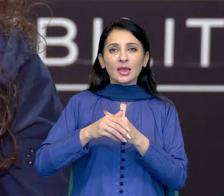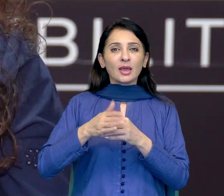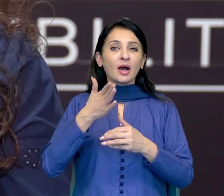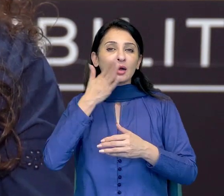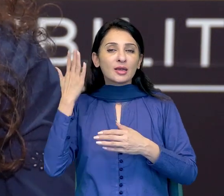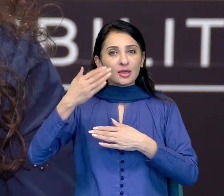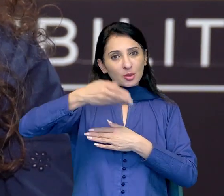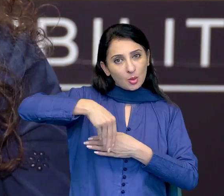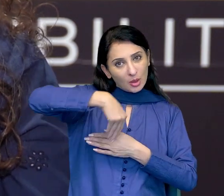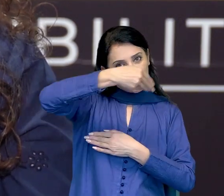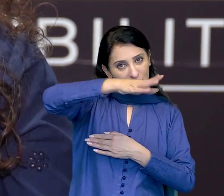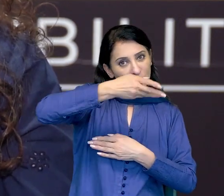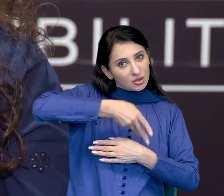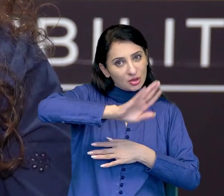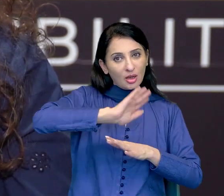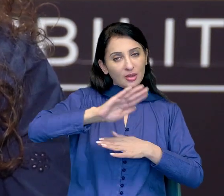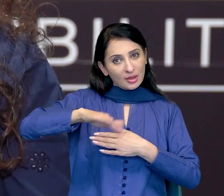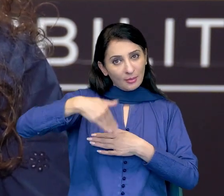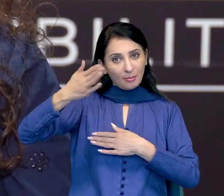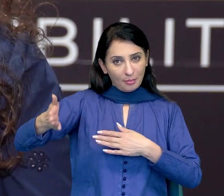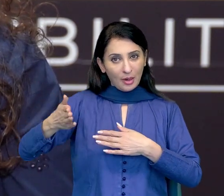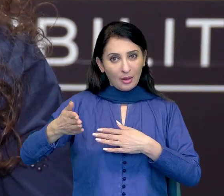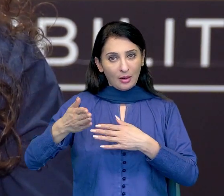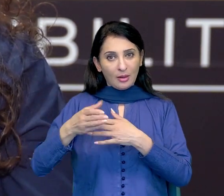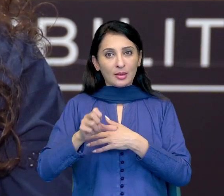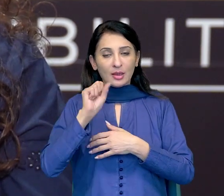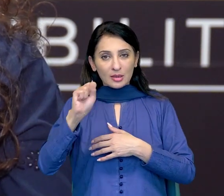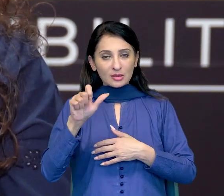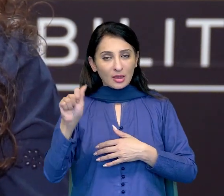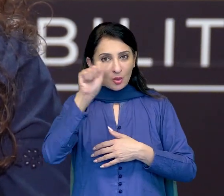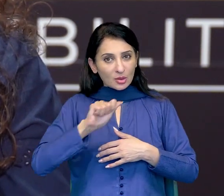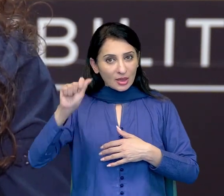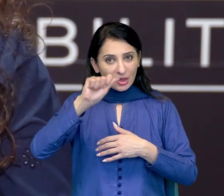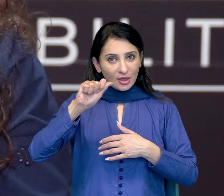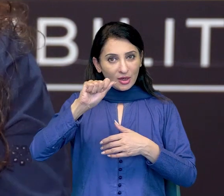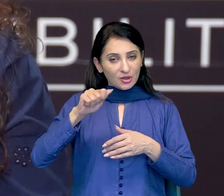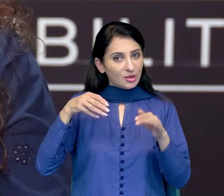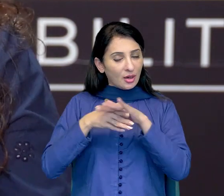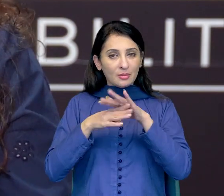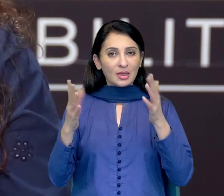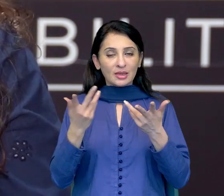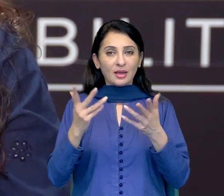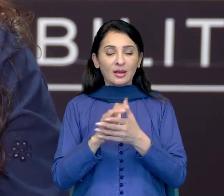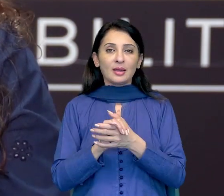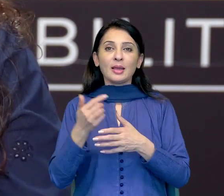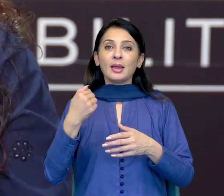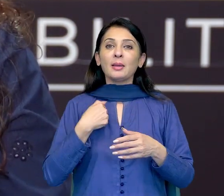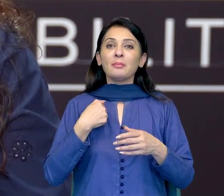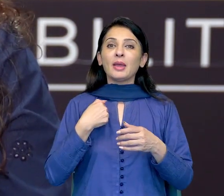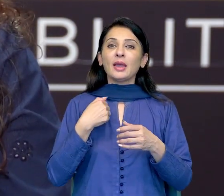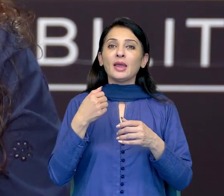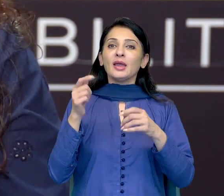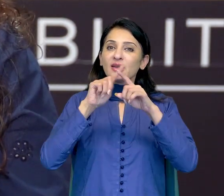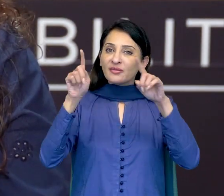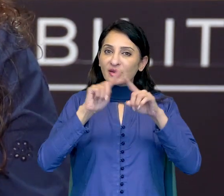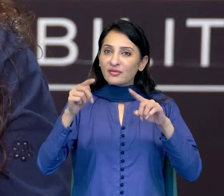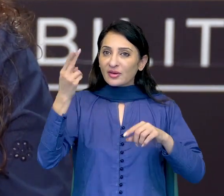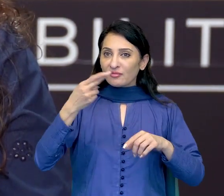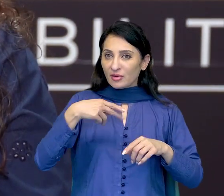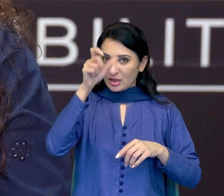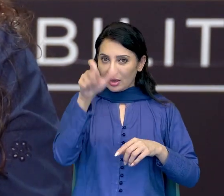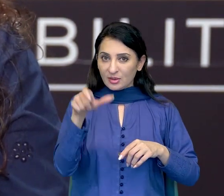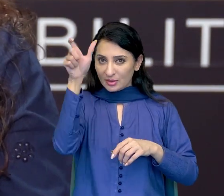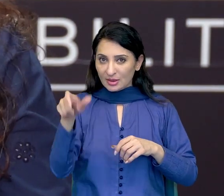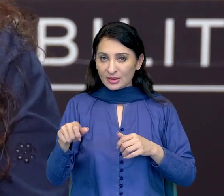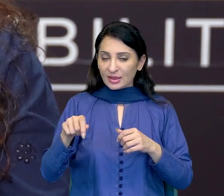the post-colonial practices of art practices in South Asia. So